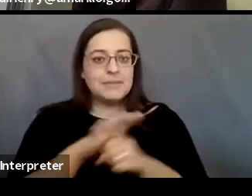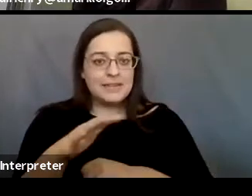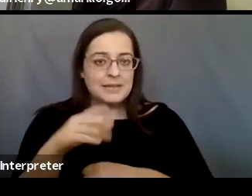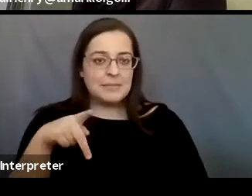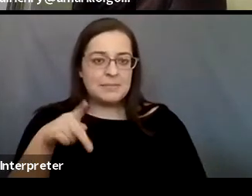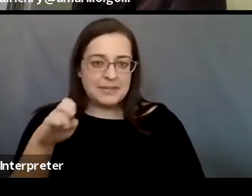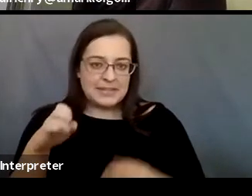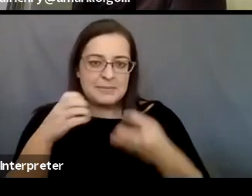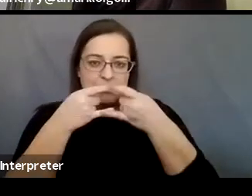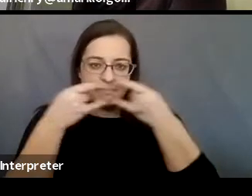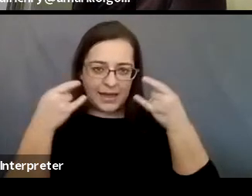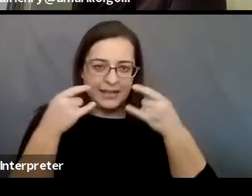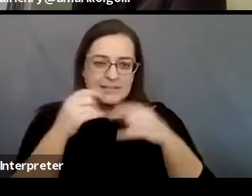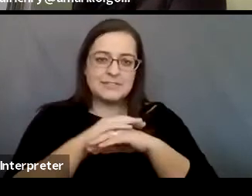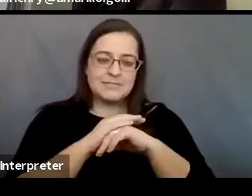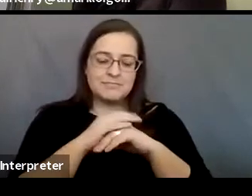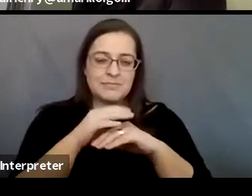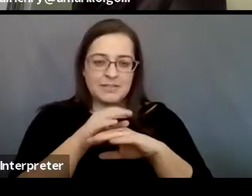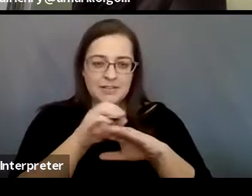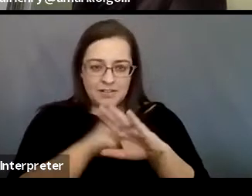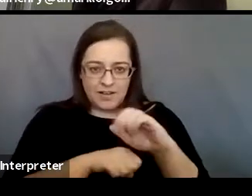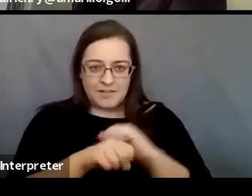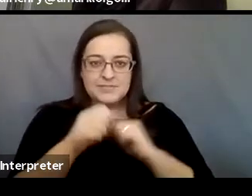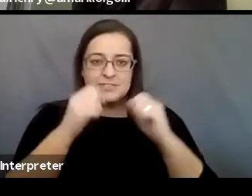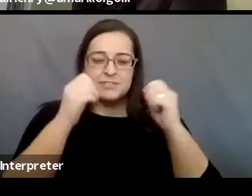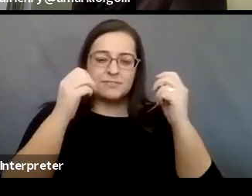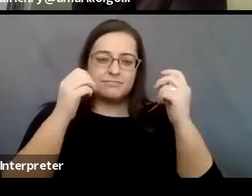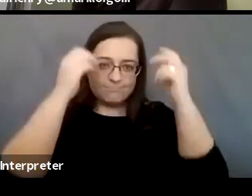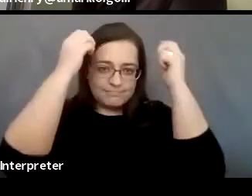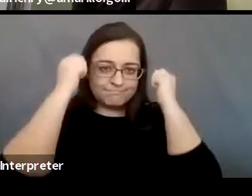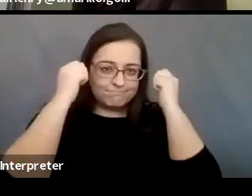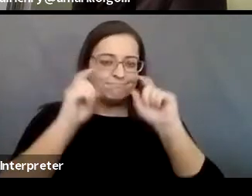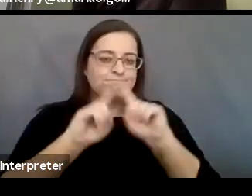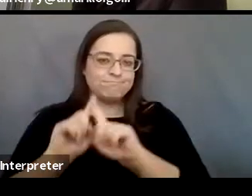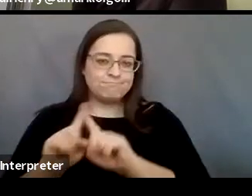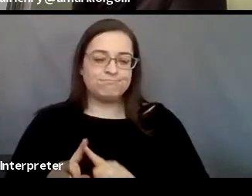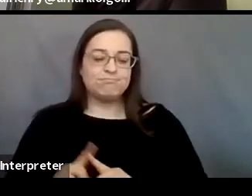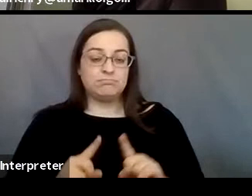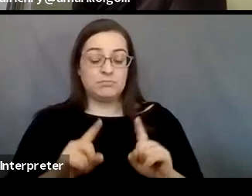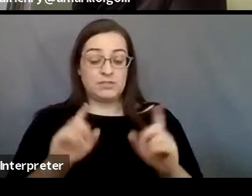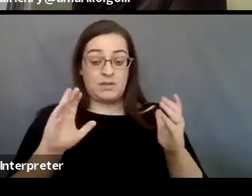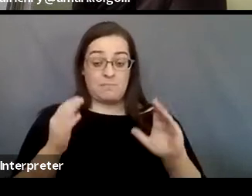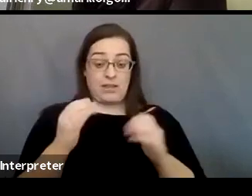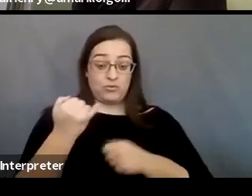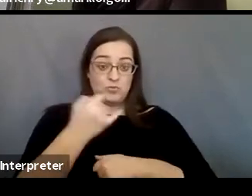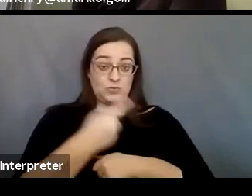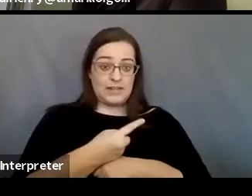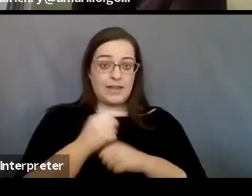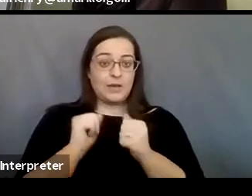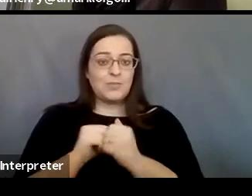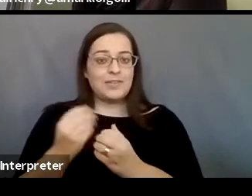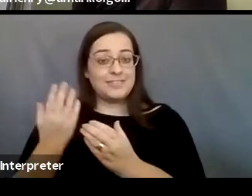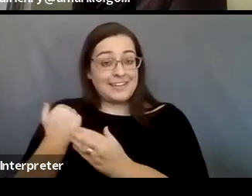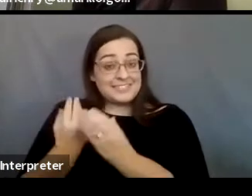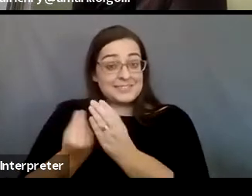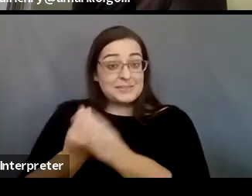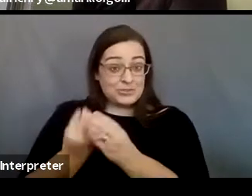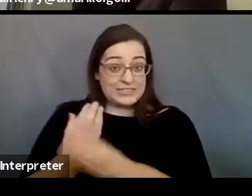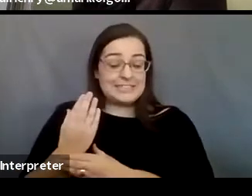time. We feel good about where we are, especially when we compare today to where we were back in the spring when it came